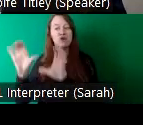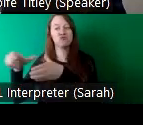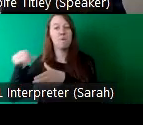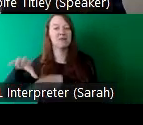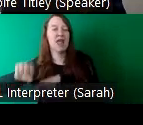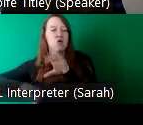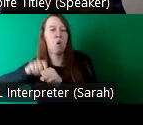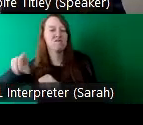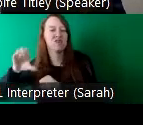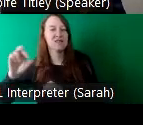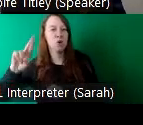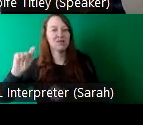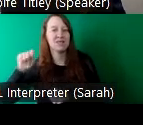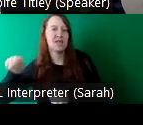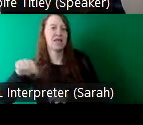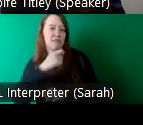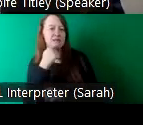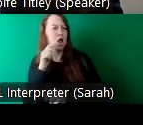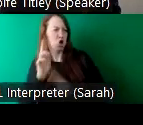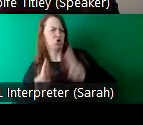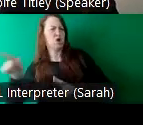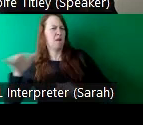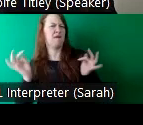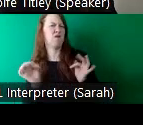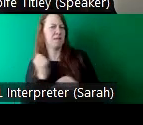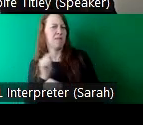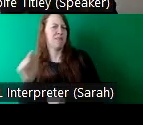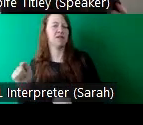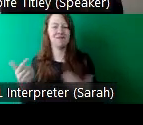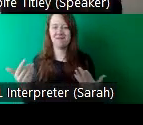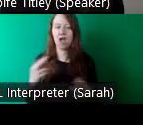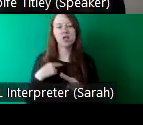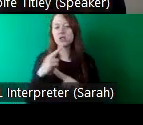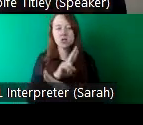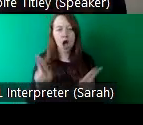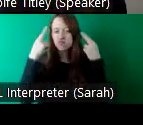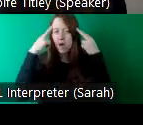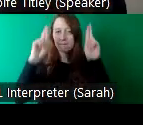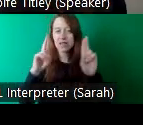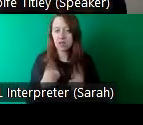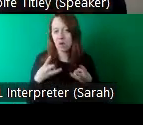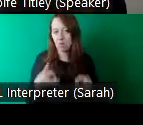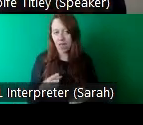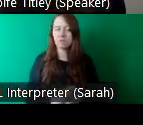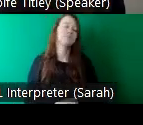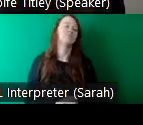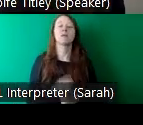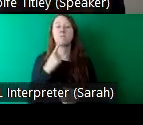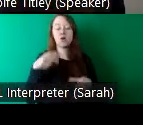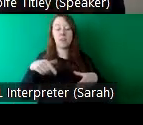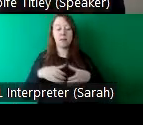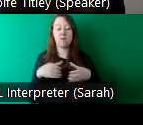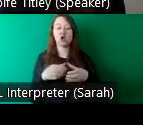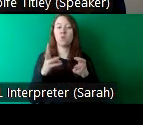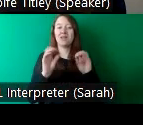really, kind of misunderstood and misrepresented in that sense as well. So needless to say, within the module, we'll go into greater detail around the history